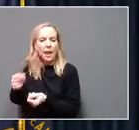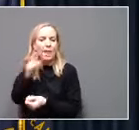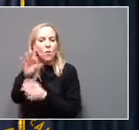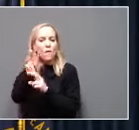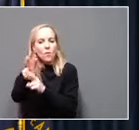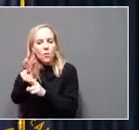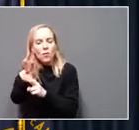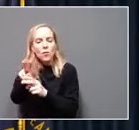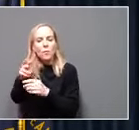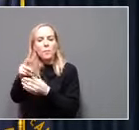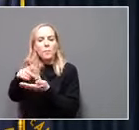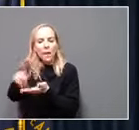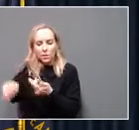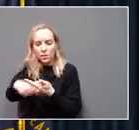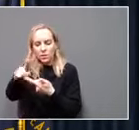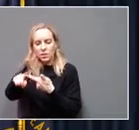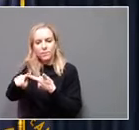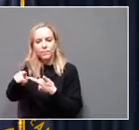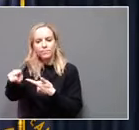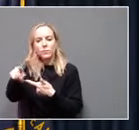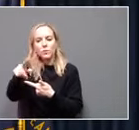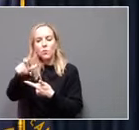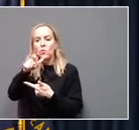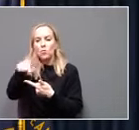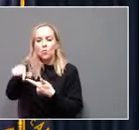475 uninsured homeowners,